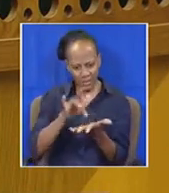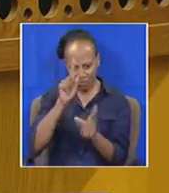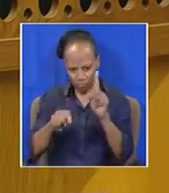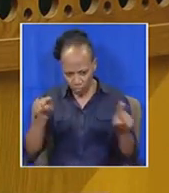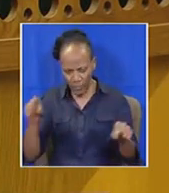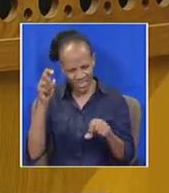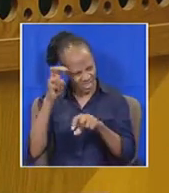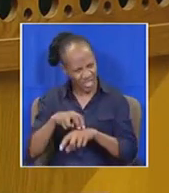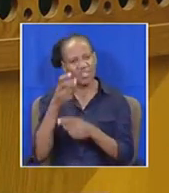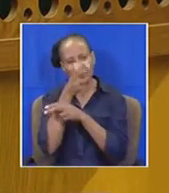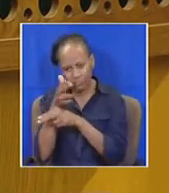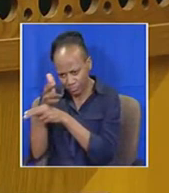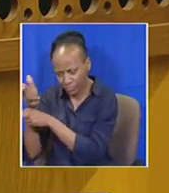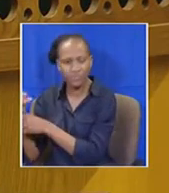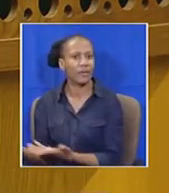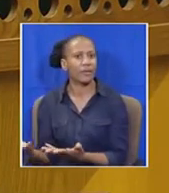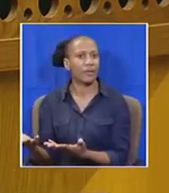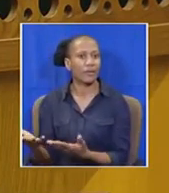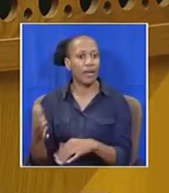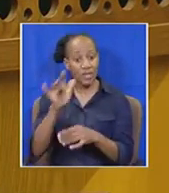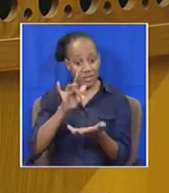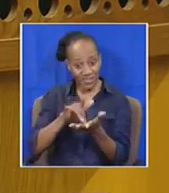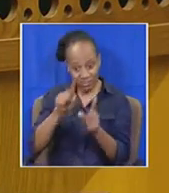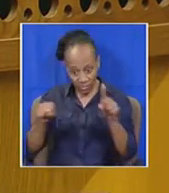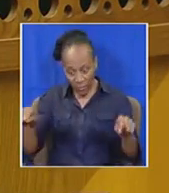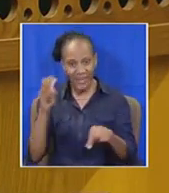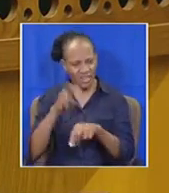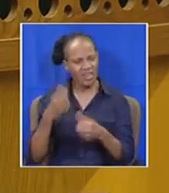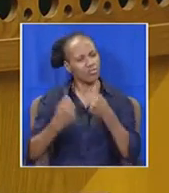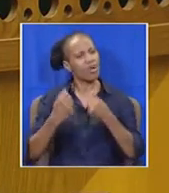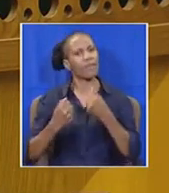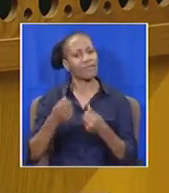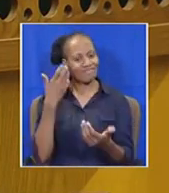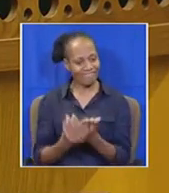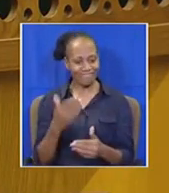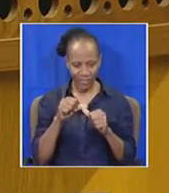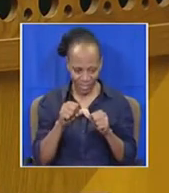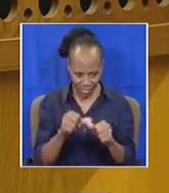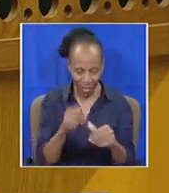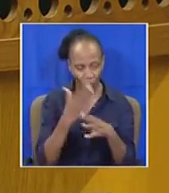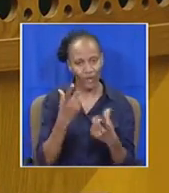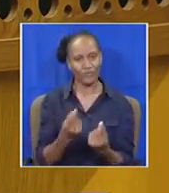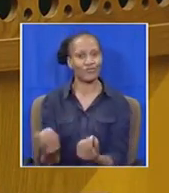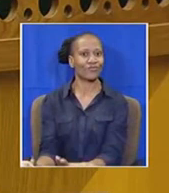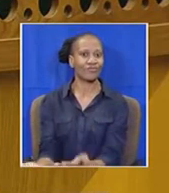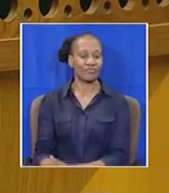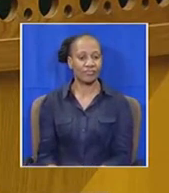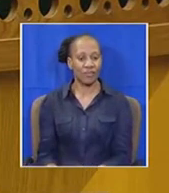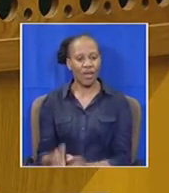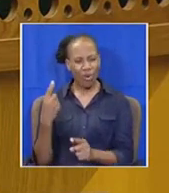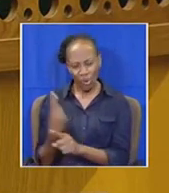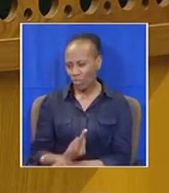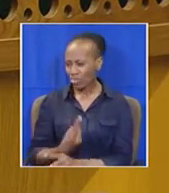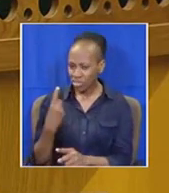cameras. Police stations need to have enough vehicles to do their job. The killing of police officers